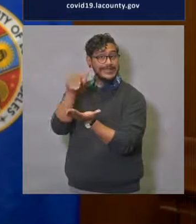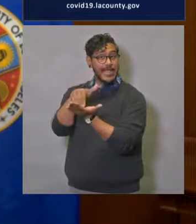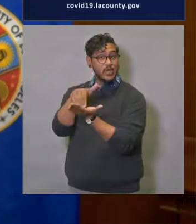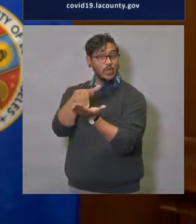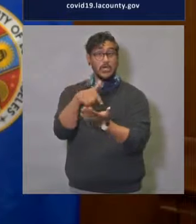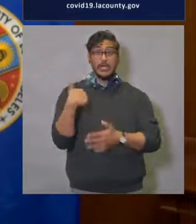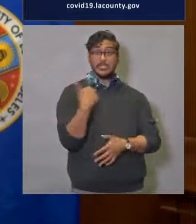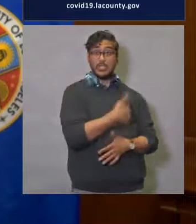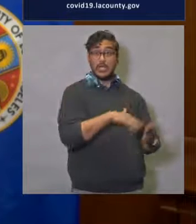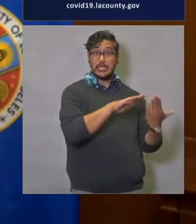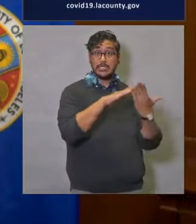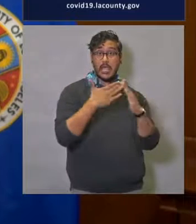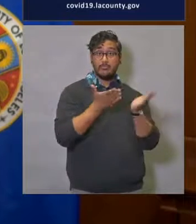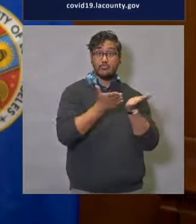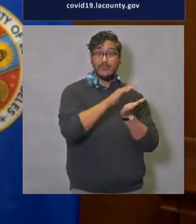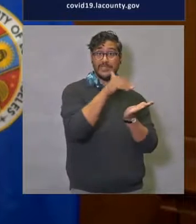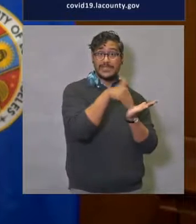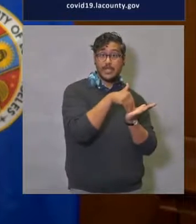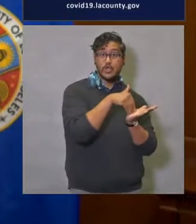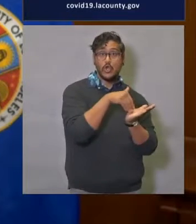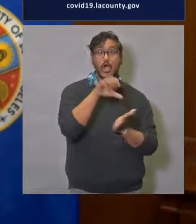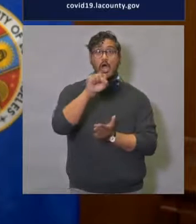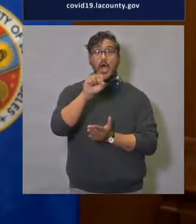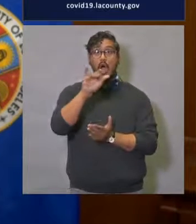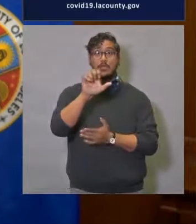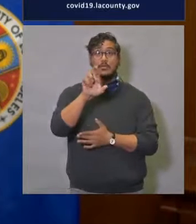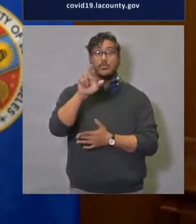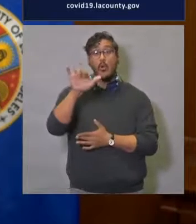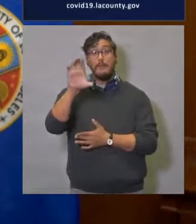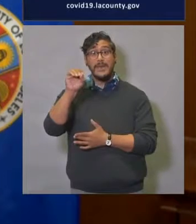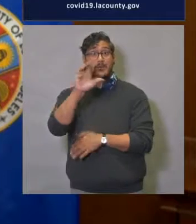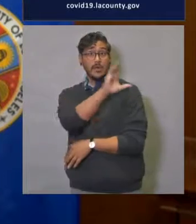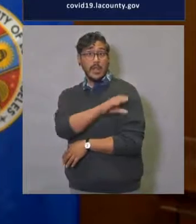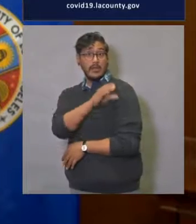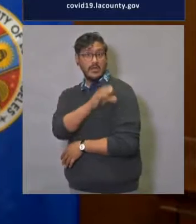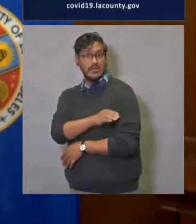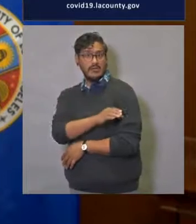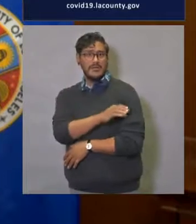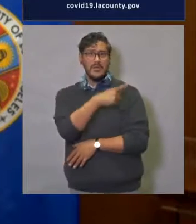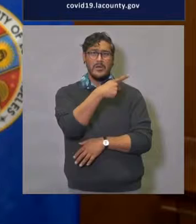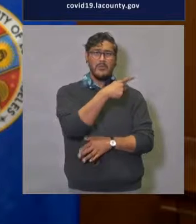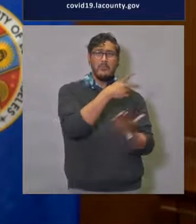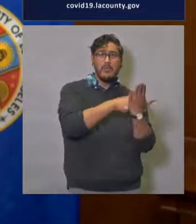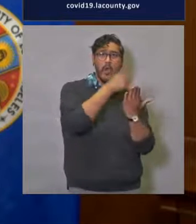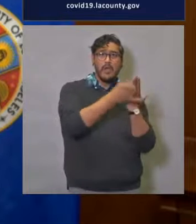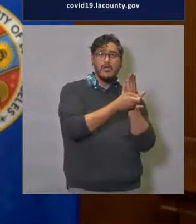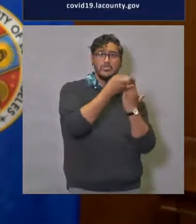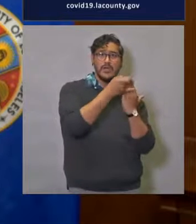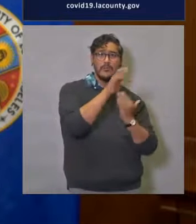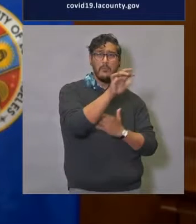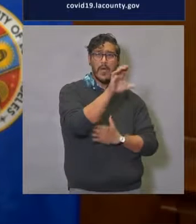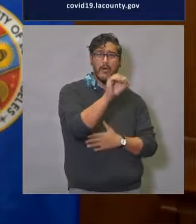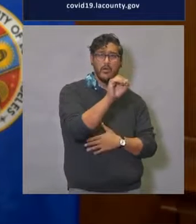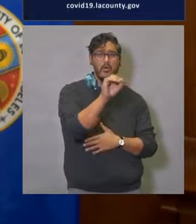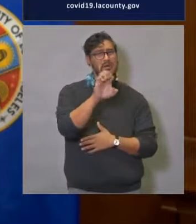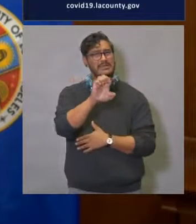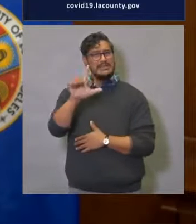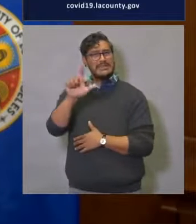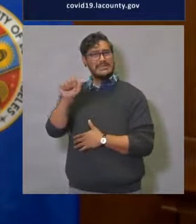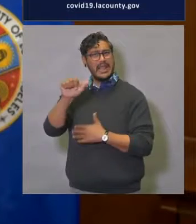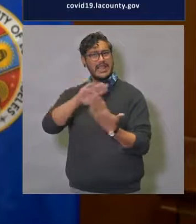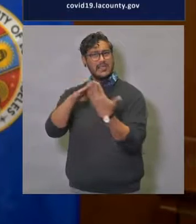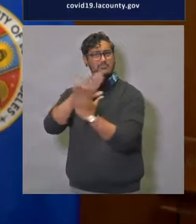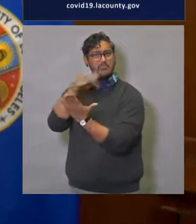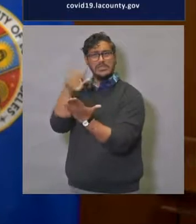Chinatown Service Center, the Oscar Romero Clinic, the Proyecto del Barrio, the East Valley Community Health Center, and so many,